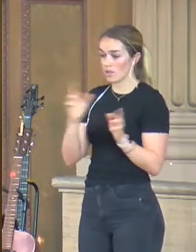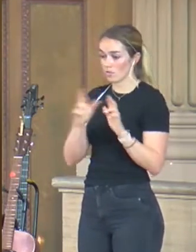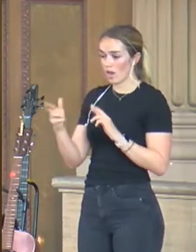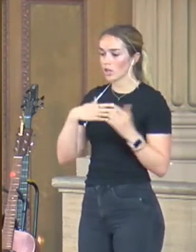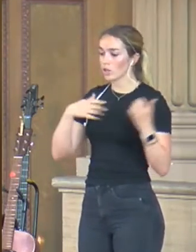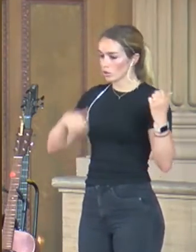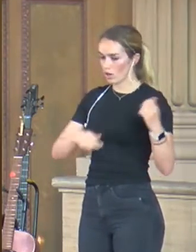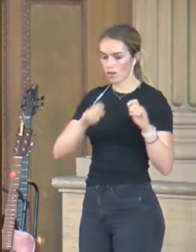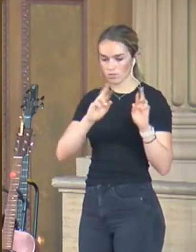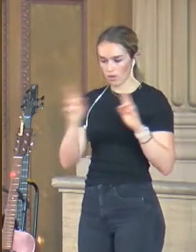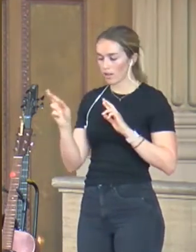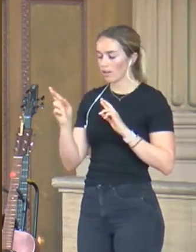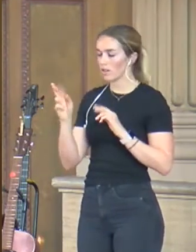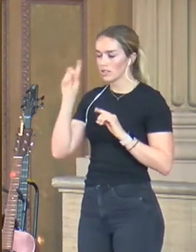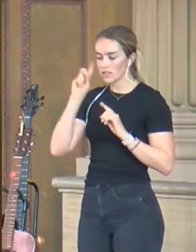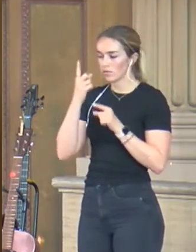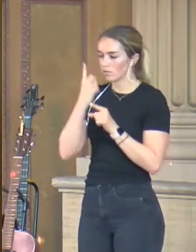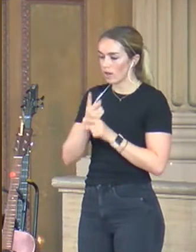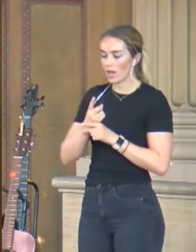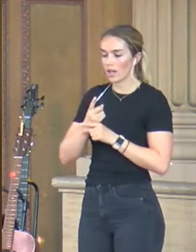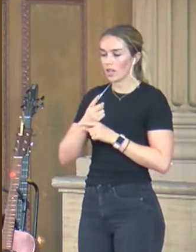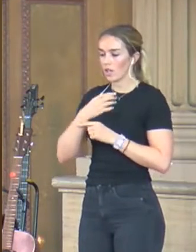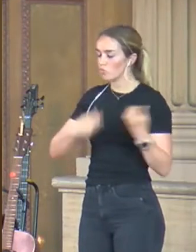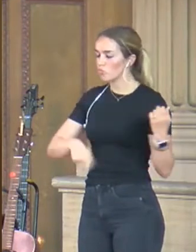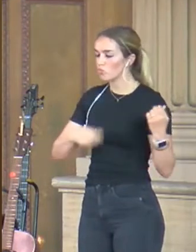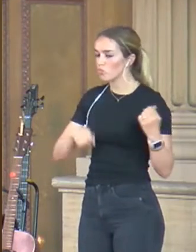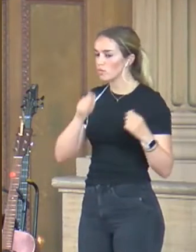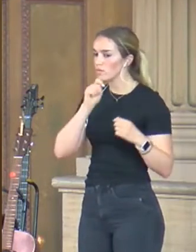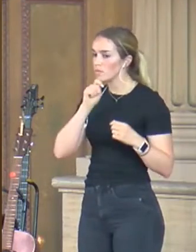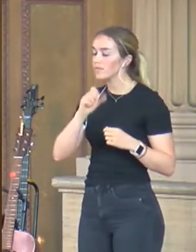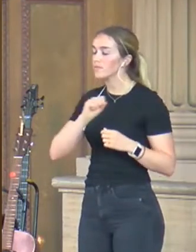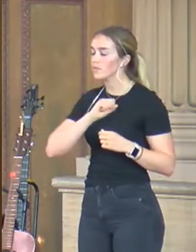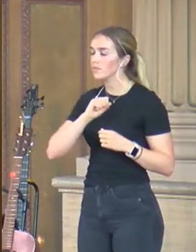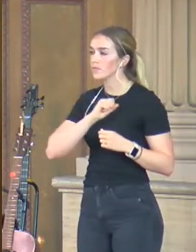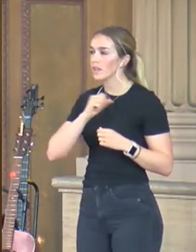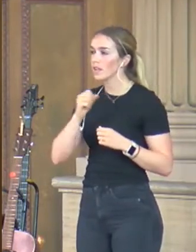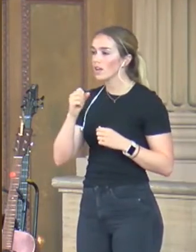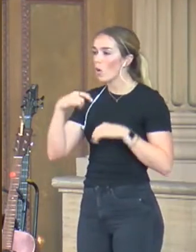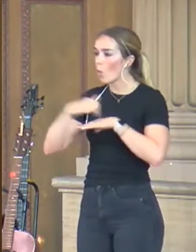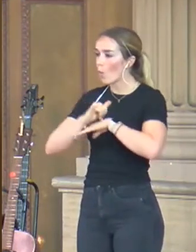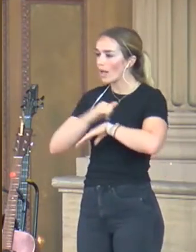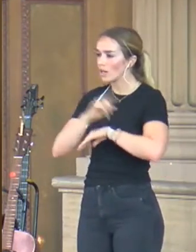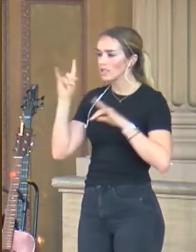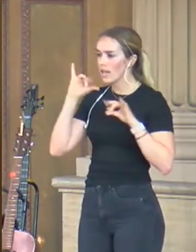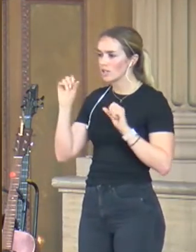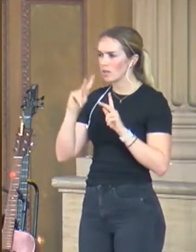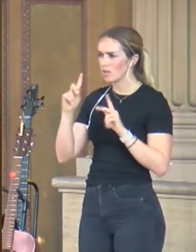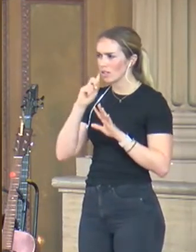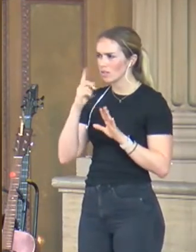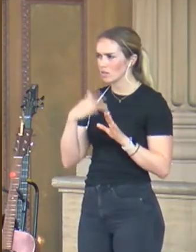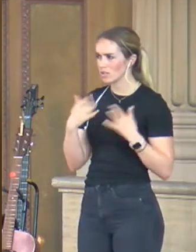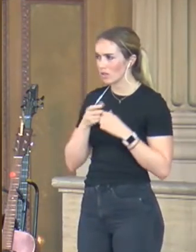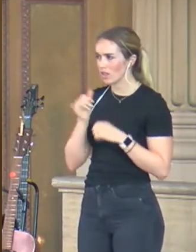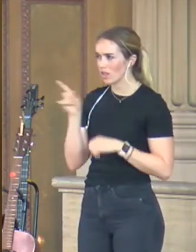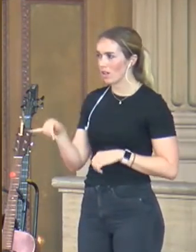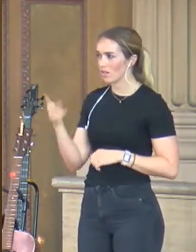guitar, tuned it, did the passionate strumming, leaned into the microphone, started making the whale noises and nobody laughed.